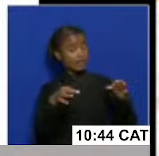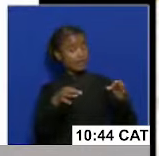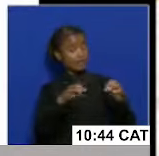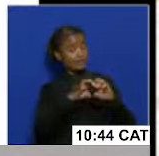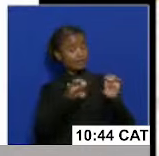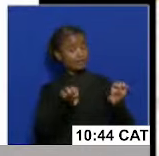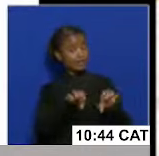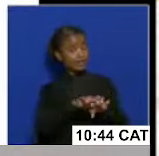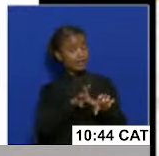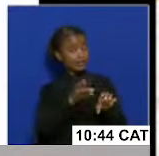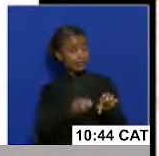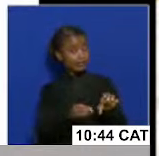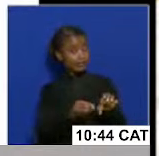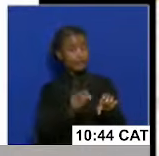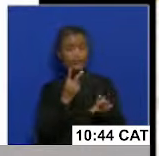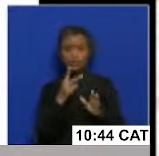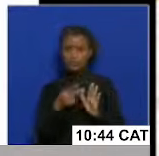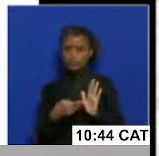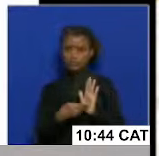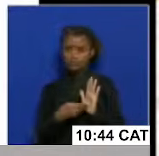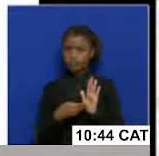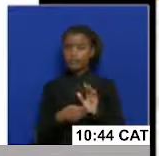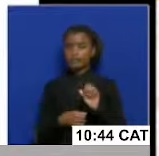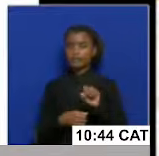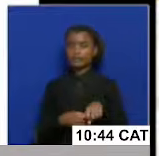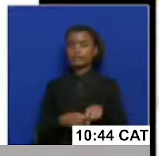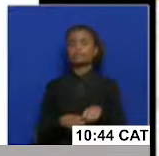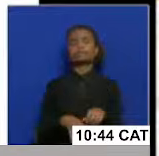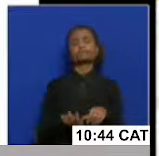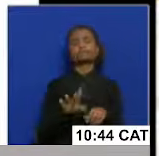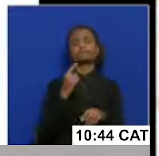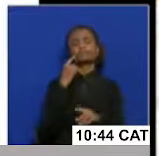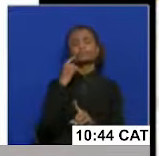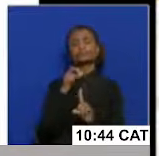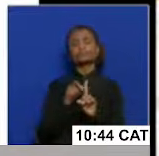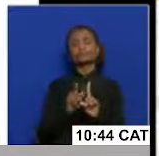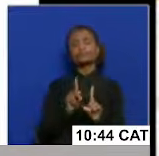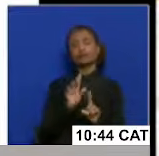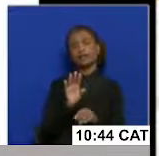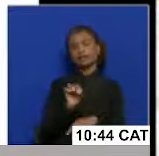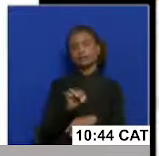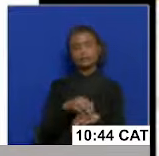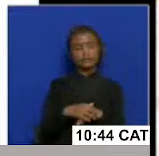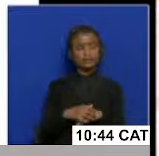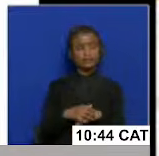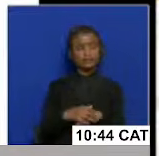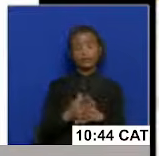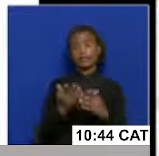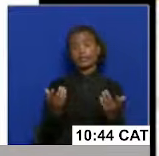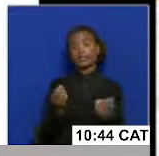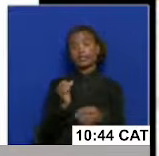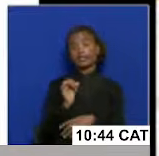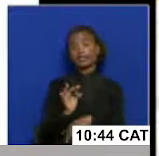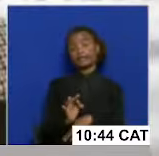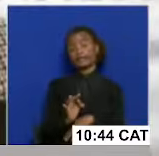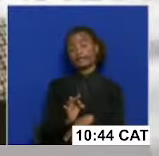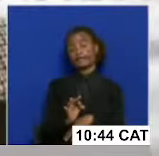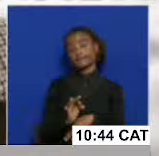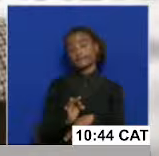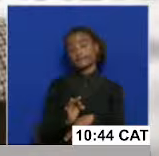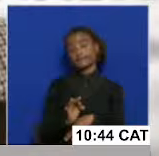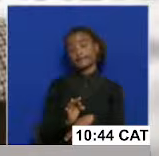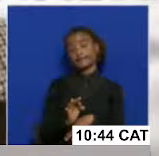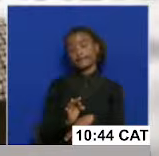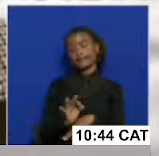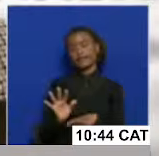do. Yes. Witness K, let me ask you, if the purpose of all of this, if the aim